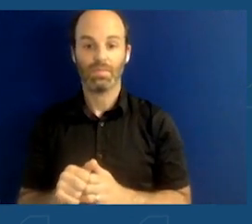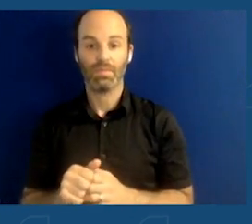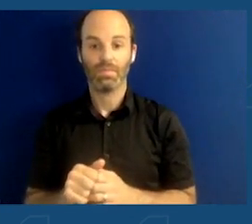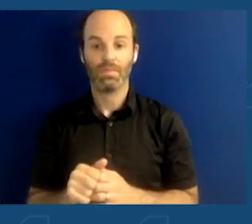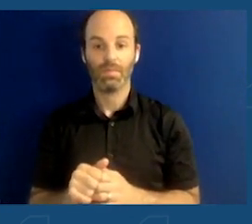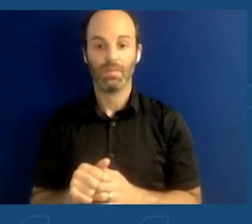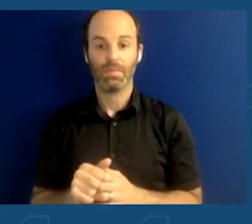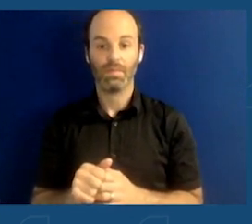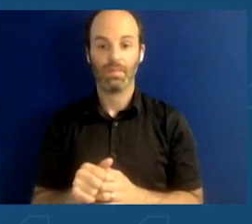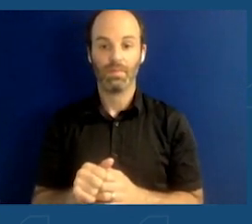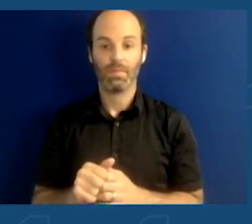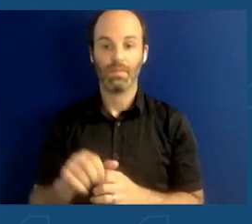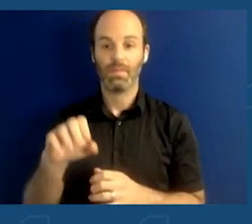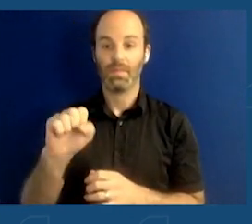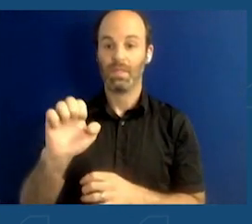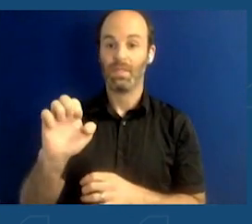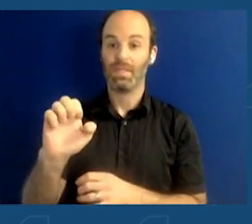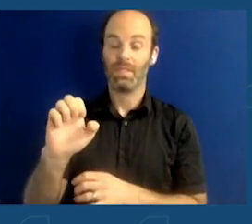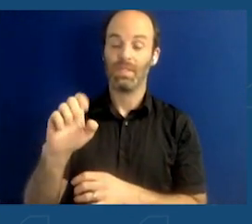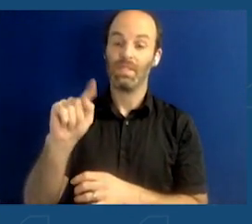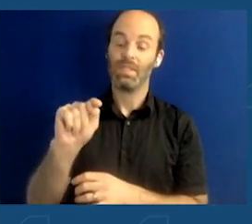Tzedek, Tzedek, Tirdof.